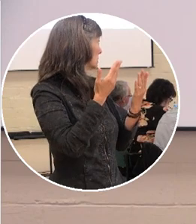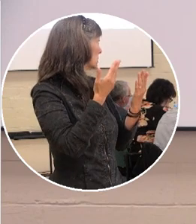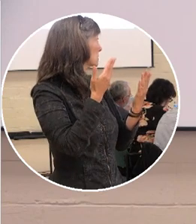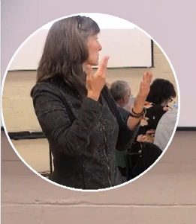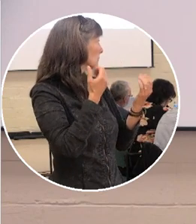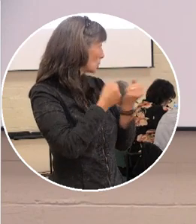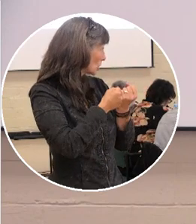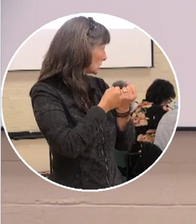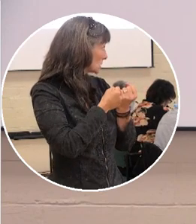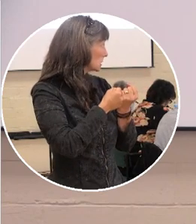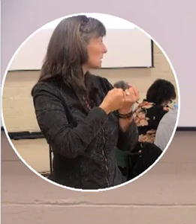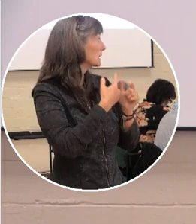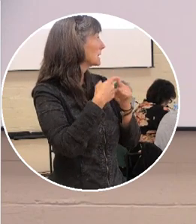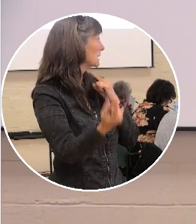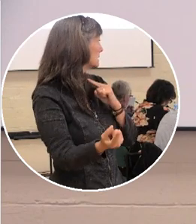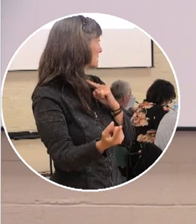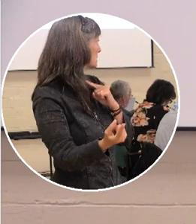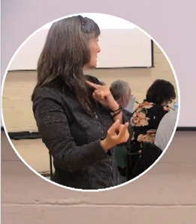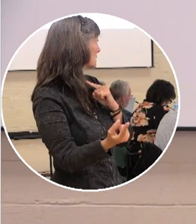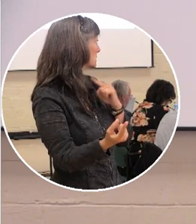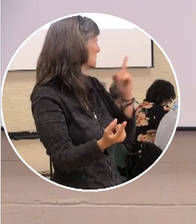Aye. Those against?